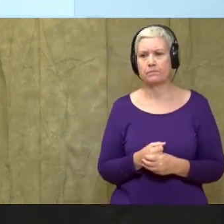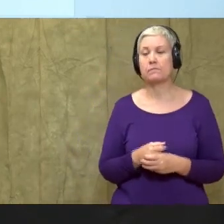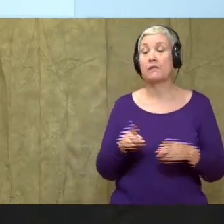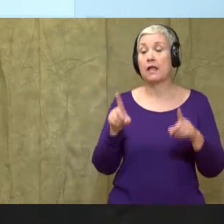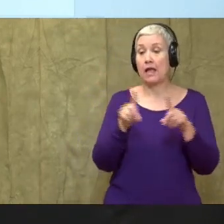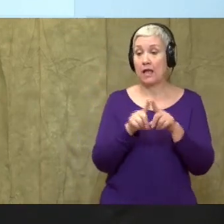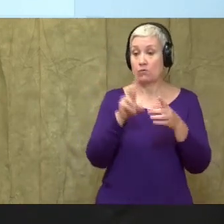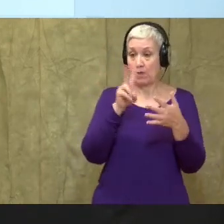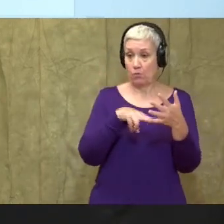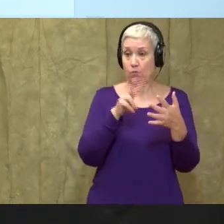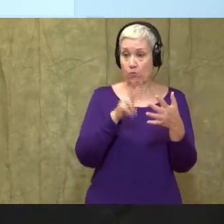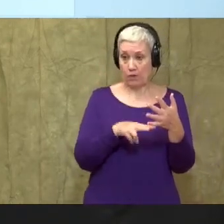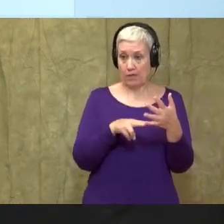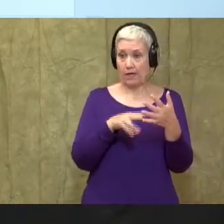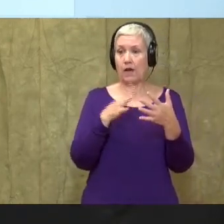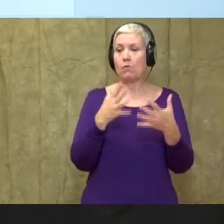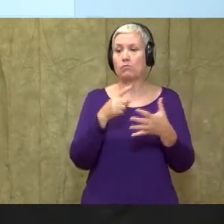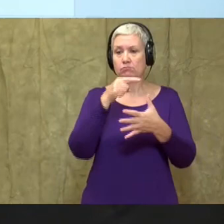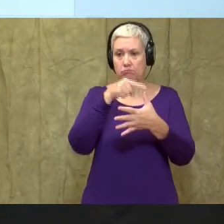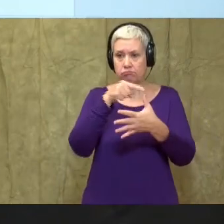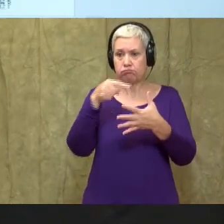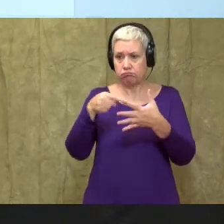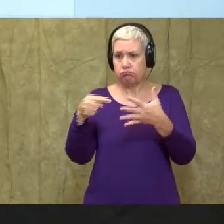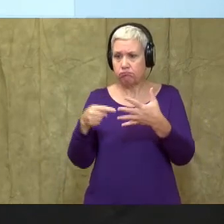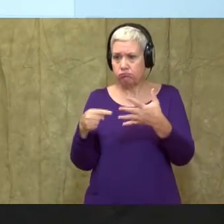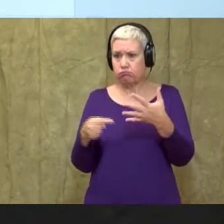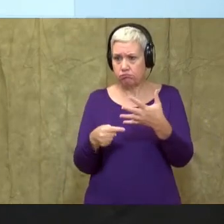reading, I want us to follow these points.